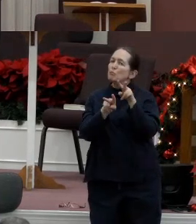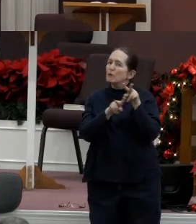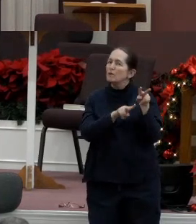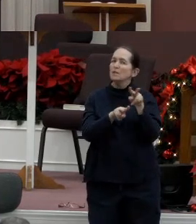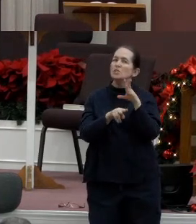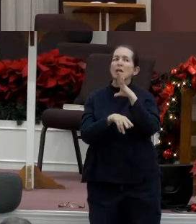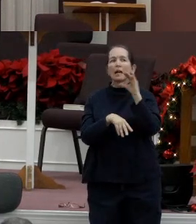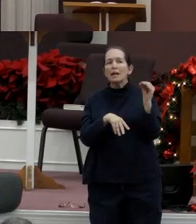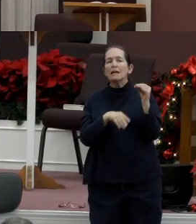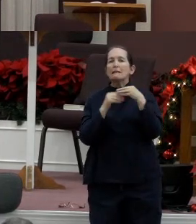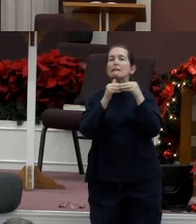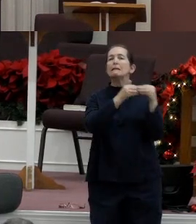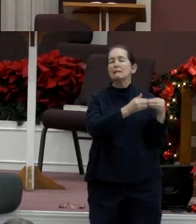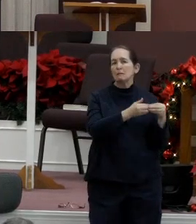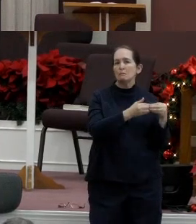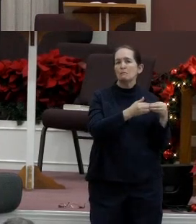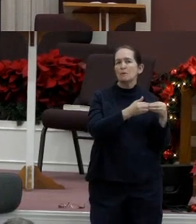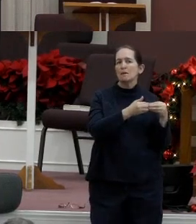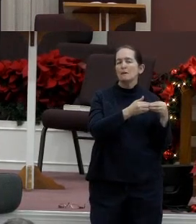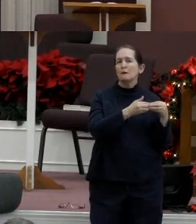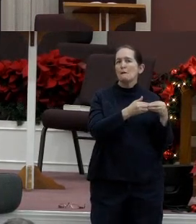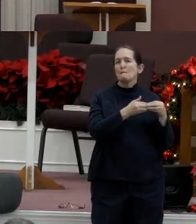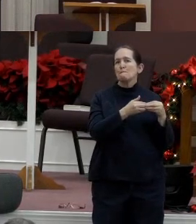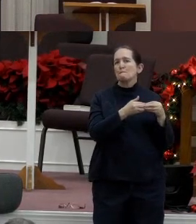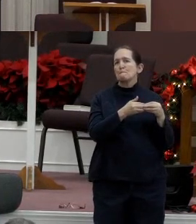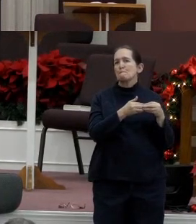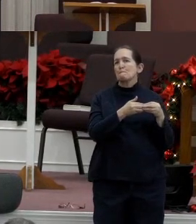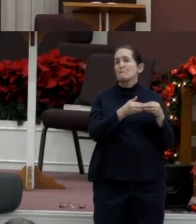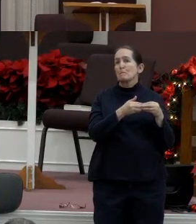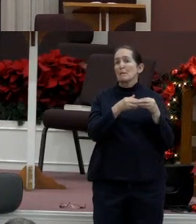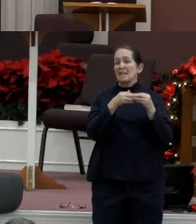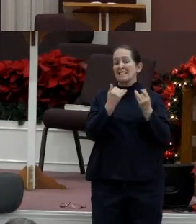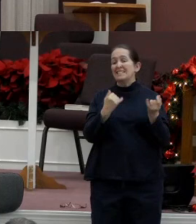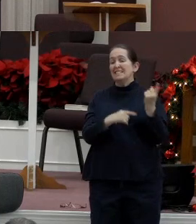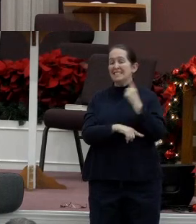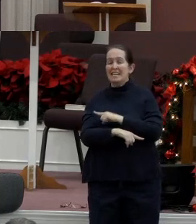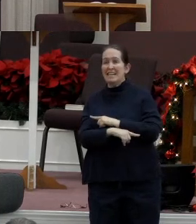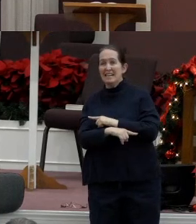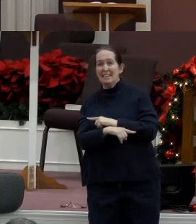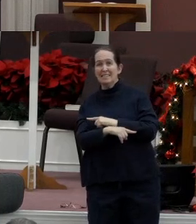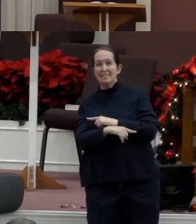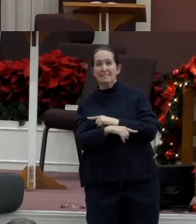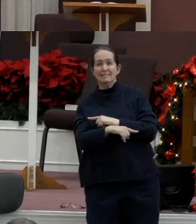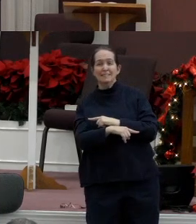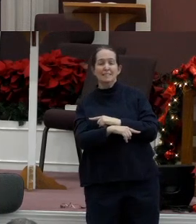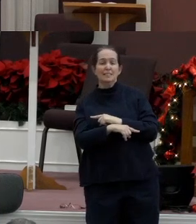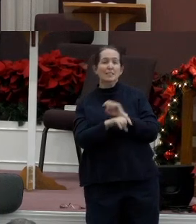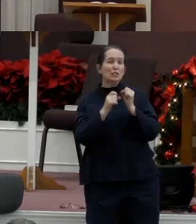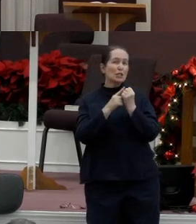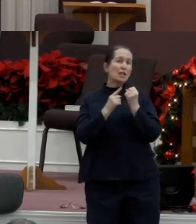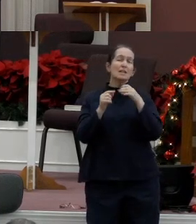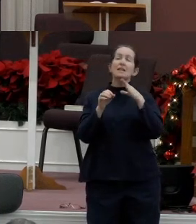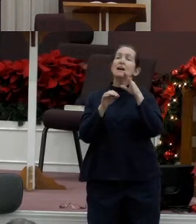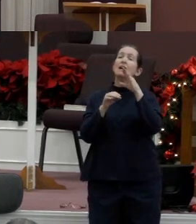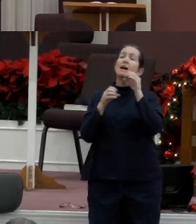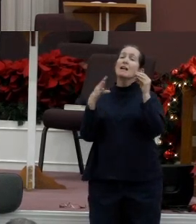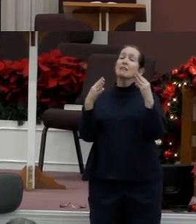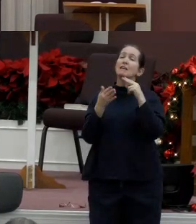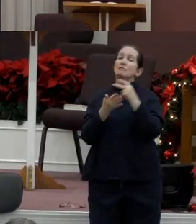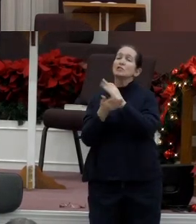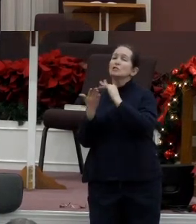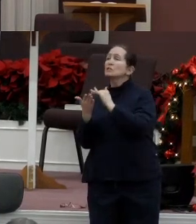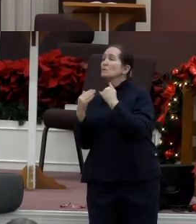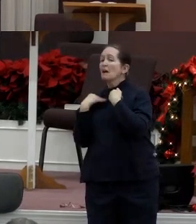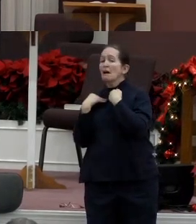them. That's why in today's society, if you'll notice, a lot of shepherds will have